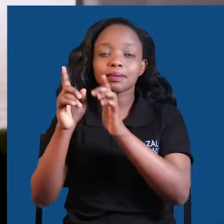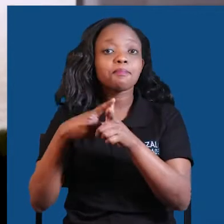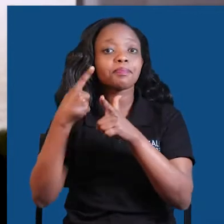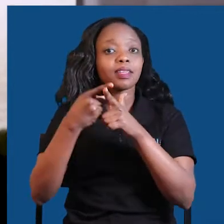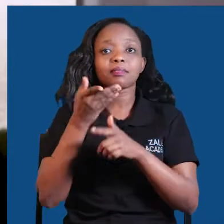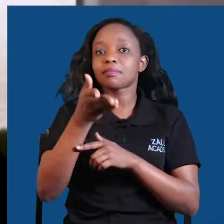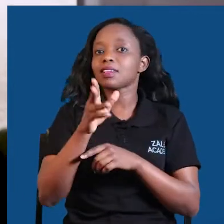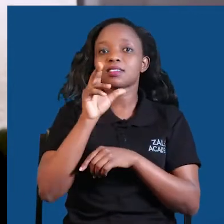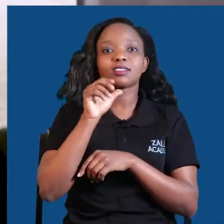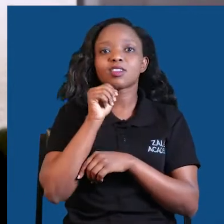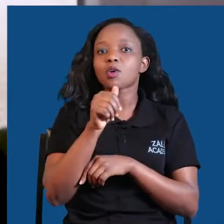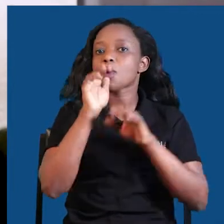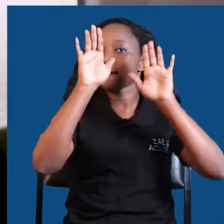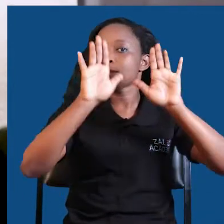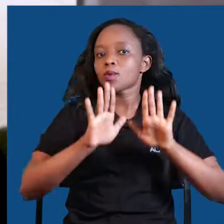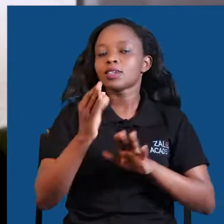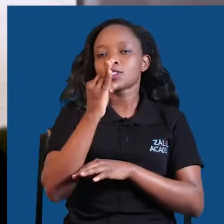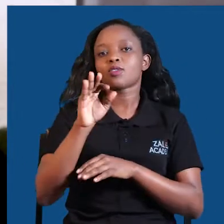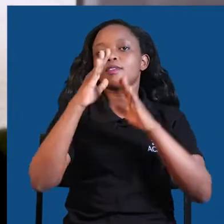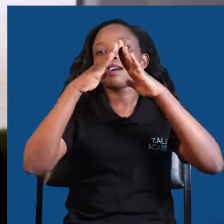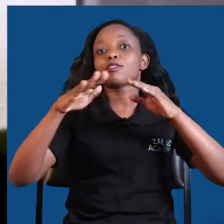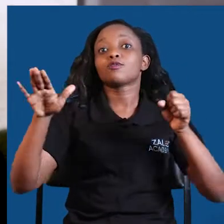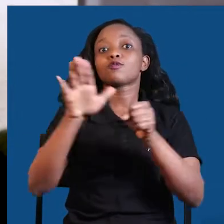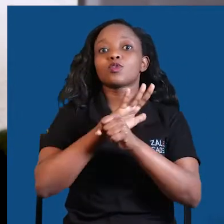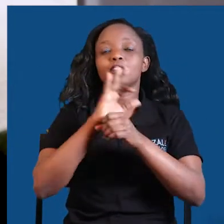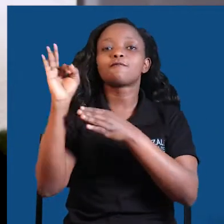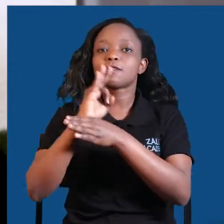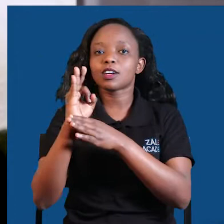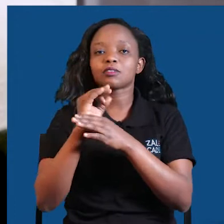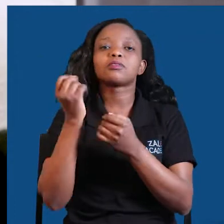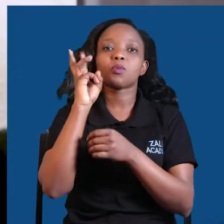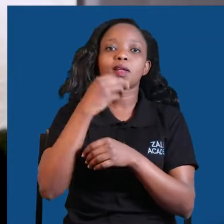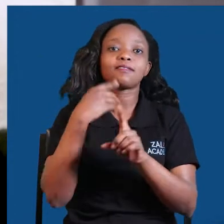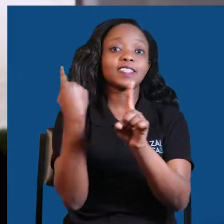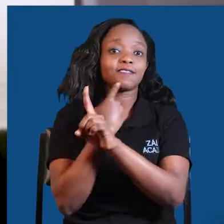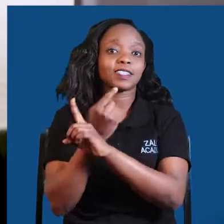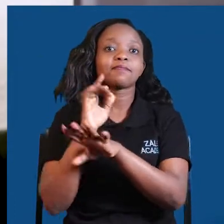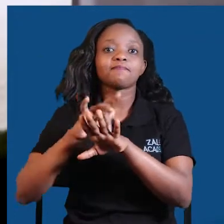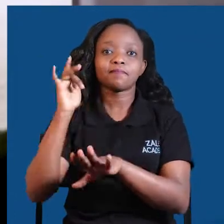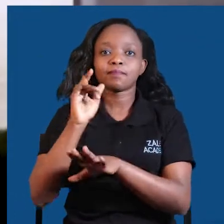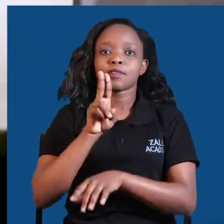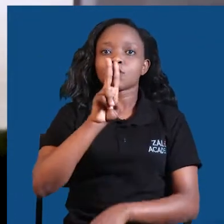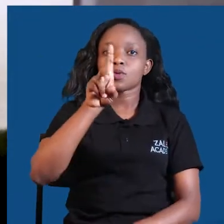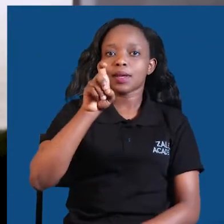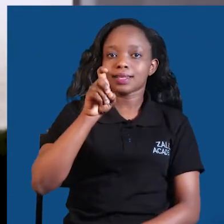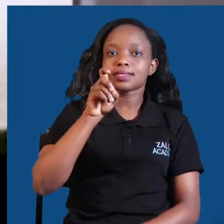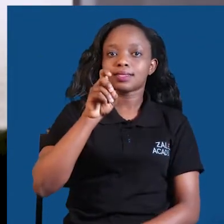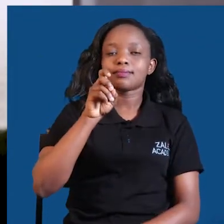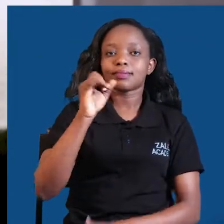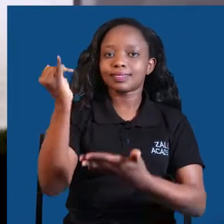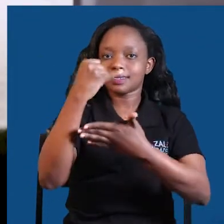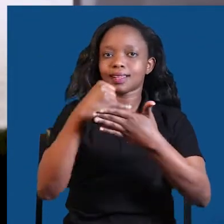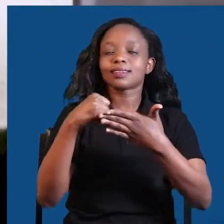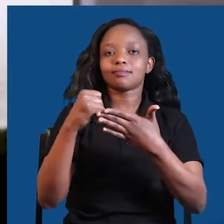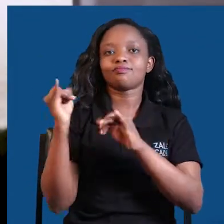access it, then there's no meaning of having a fully functional house, or it would have some defects. That's where the UI UX designer